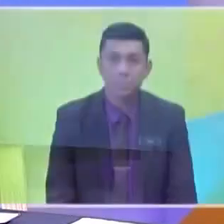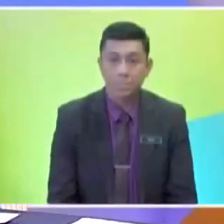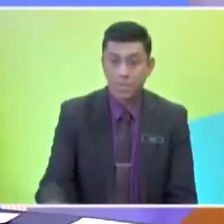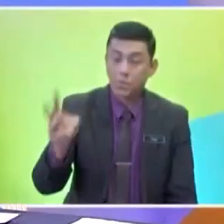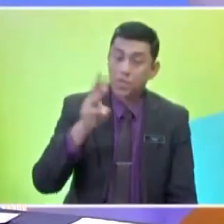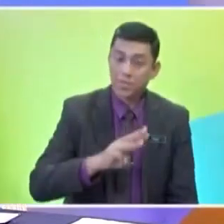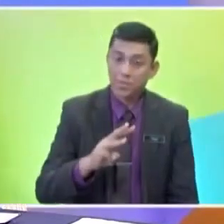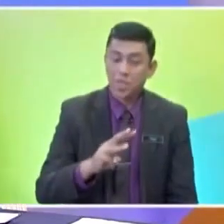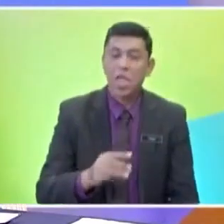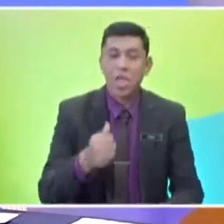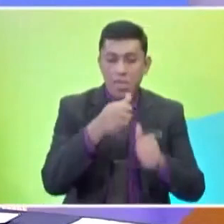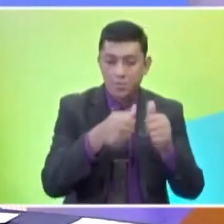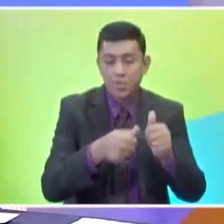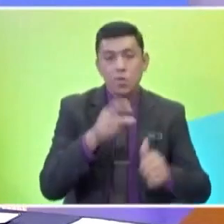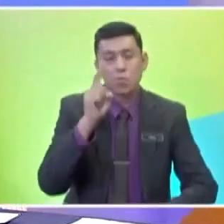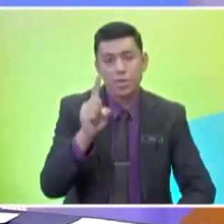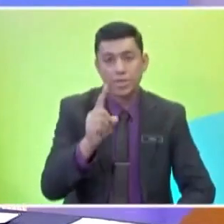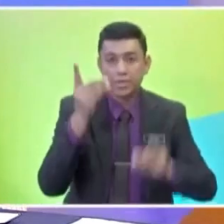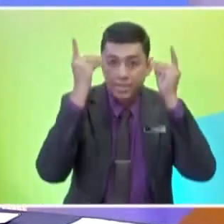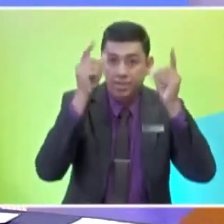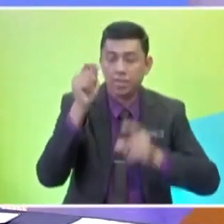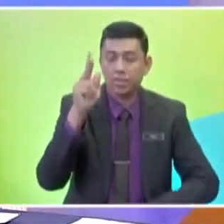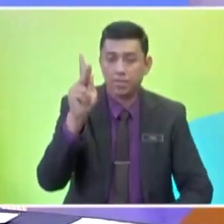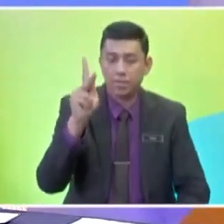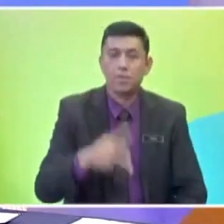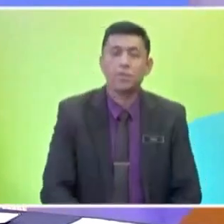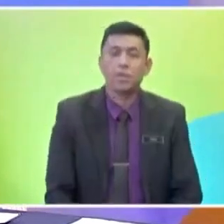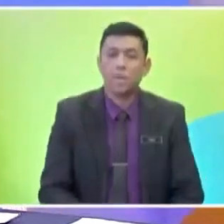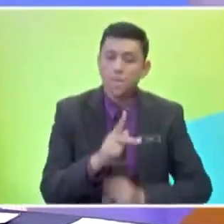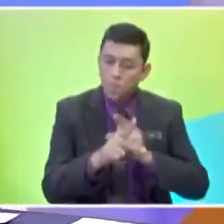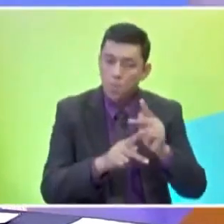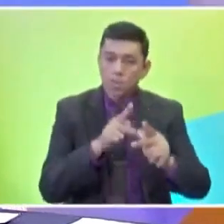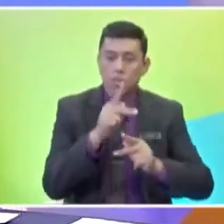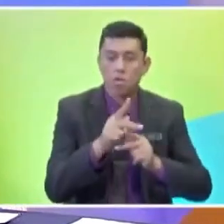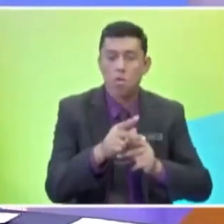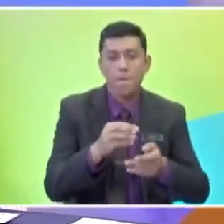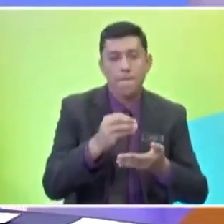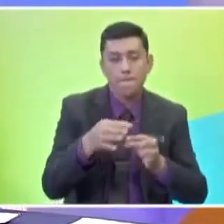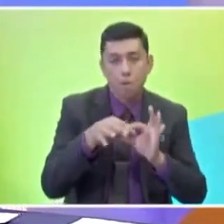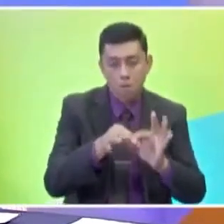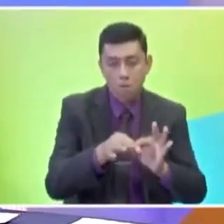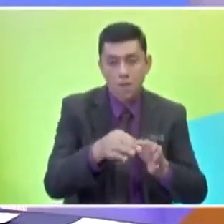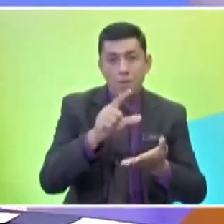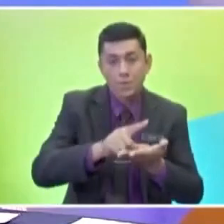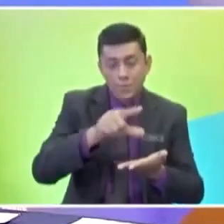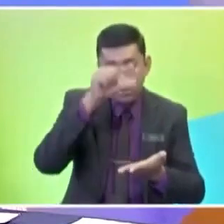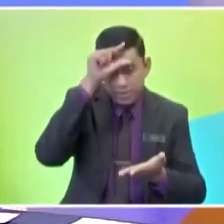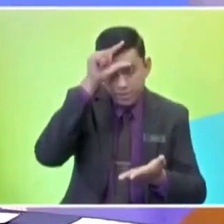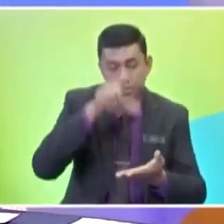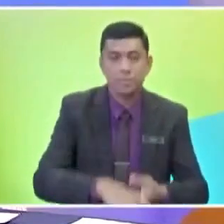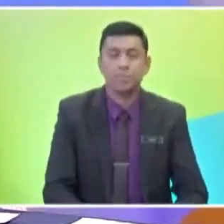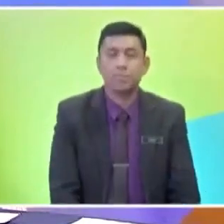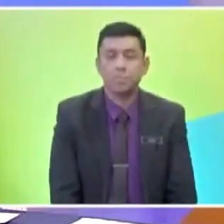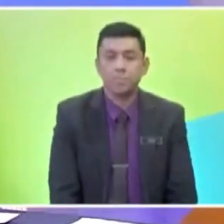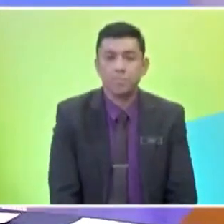Welcome back everyone to Did It TV KPM. We are in the process of learning and discovering on the tame animals around us.